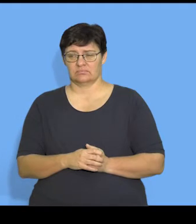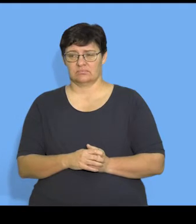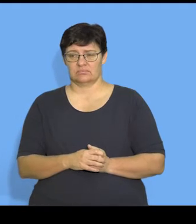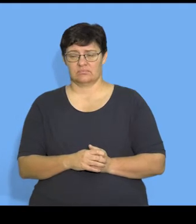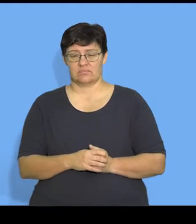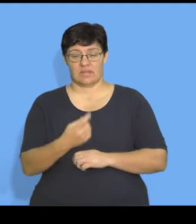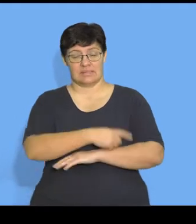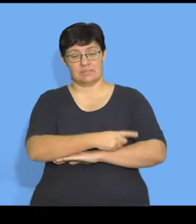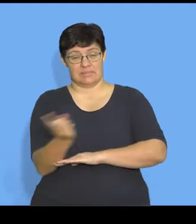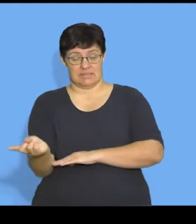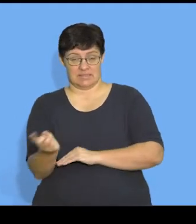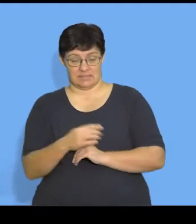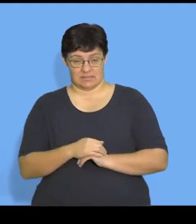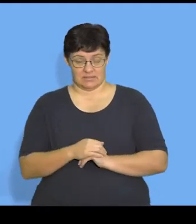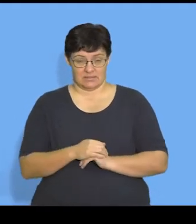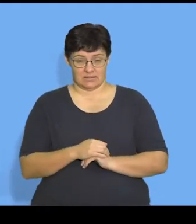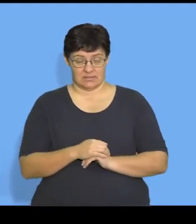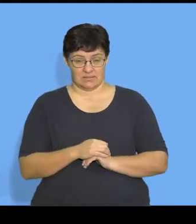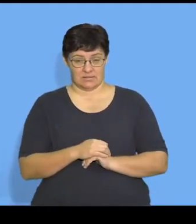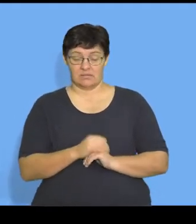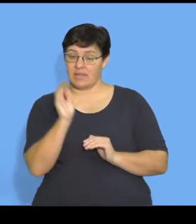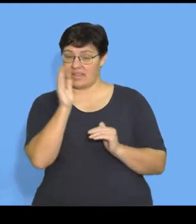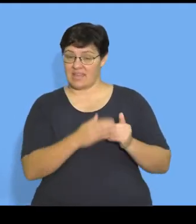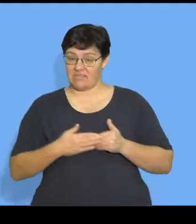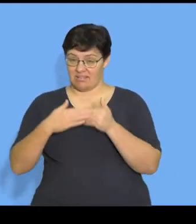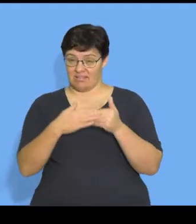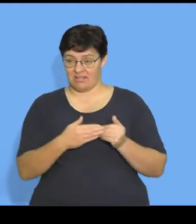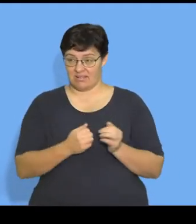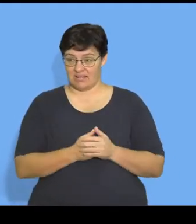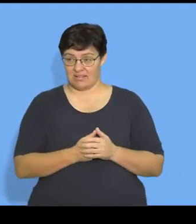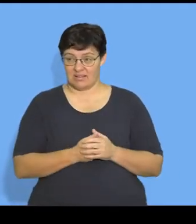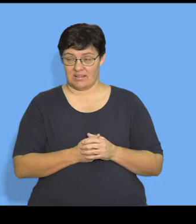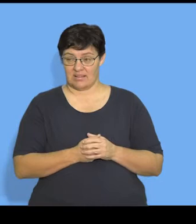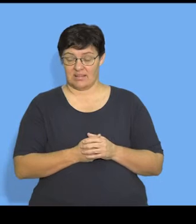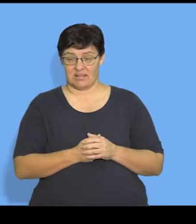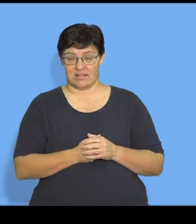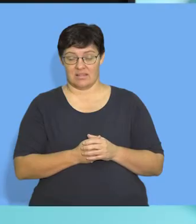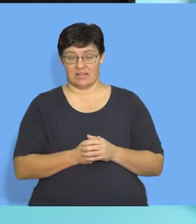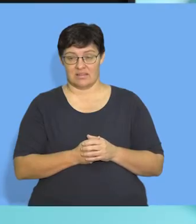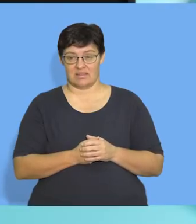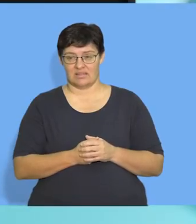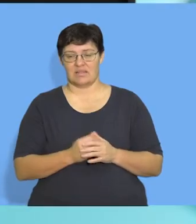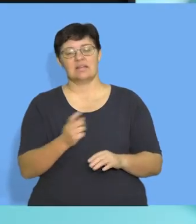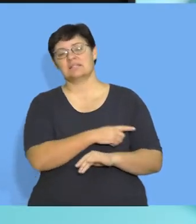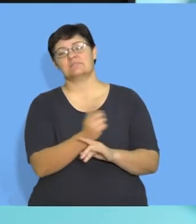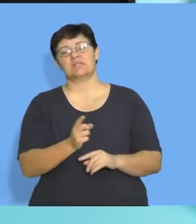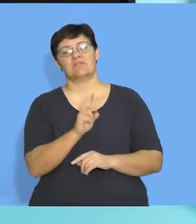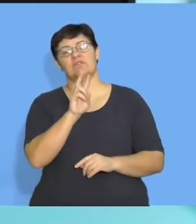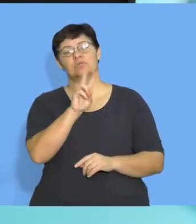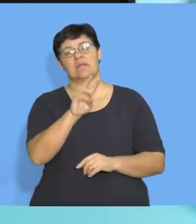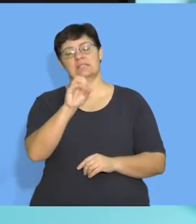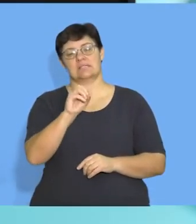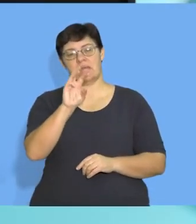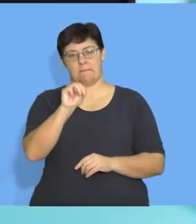Ooh, speed. Be careful. We will say they have a speed of 20 meters per